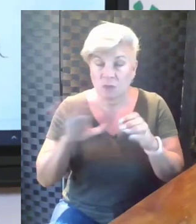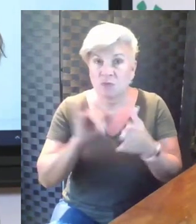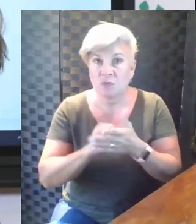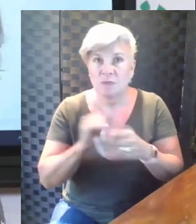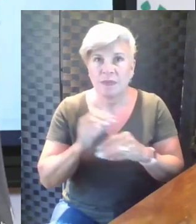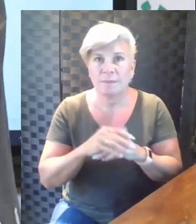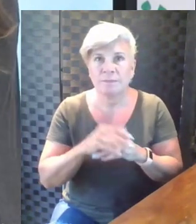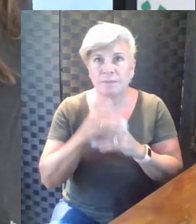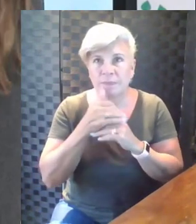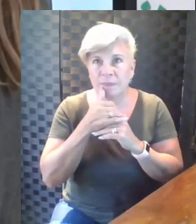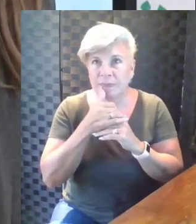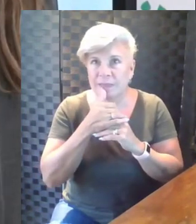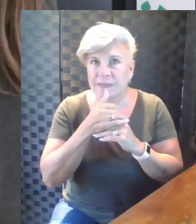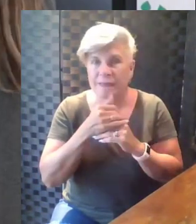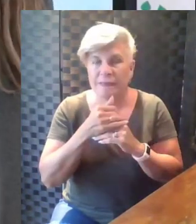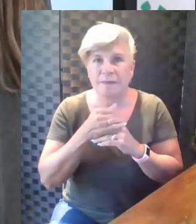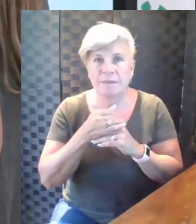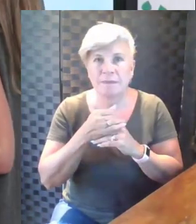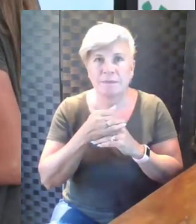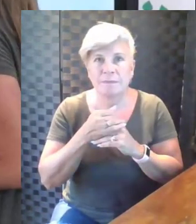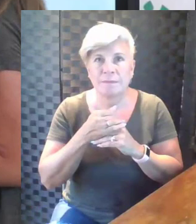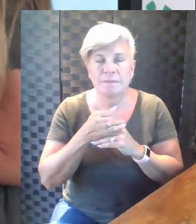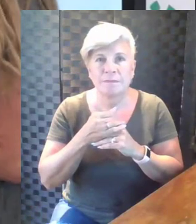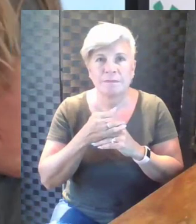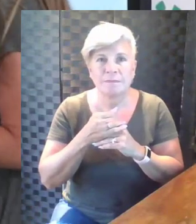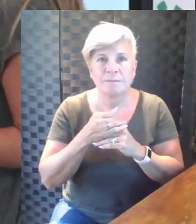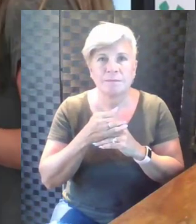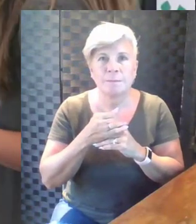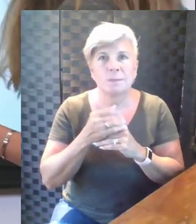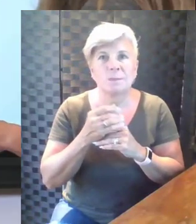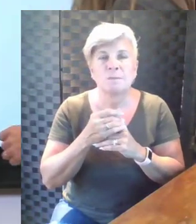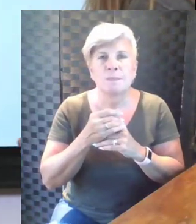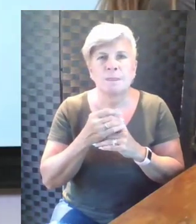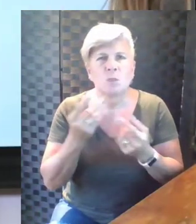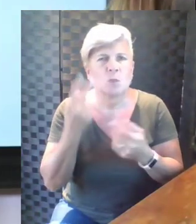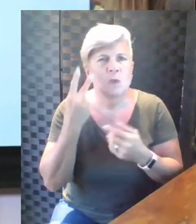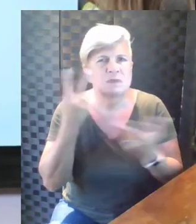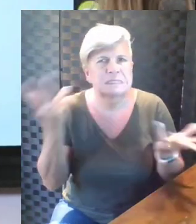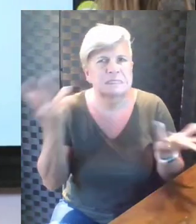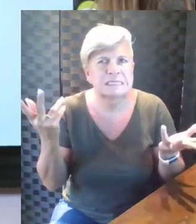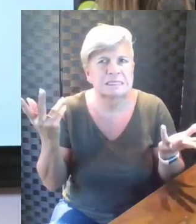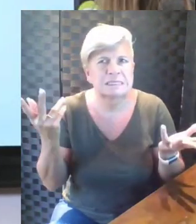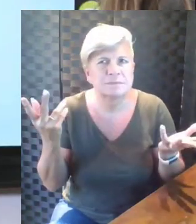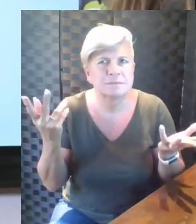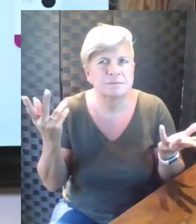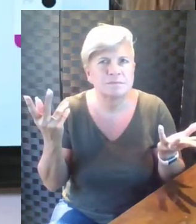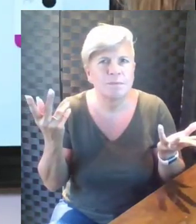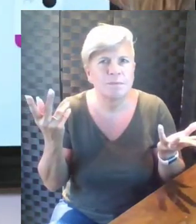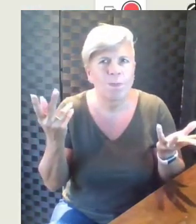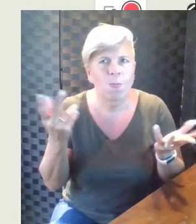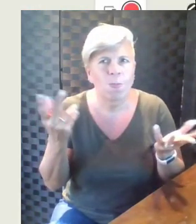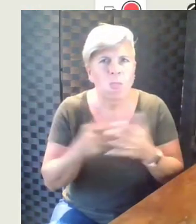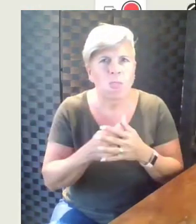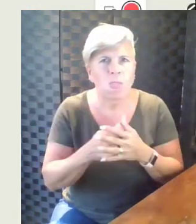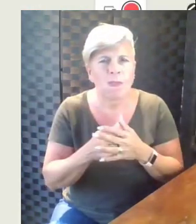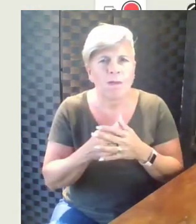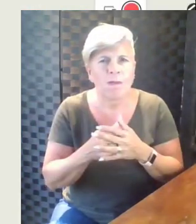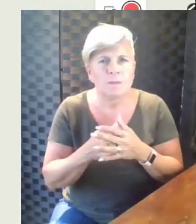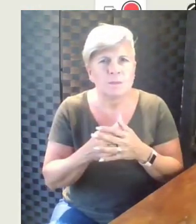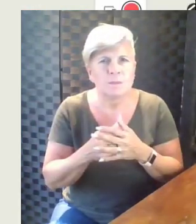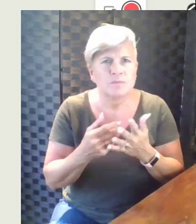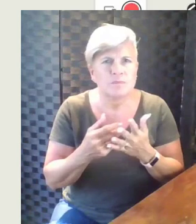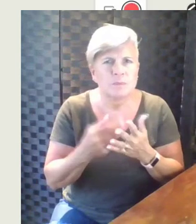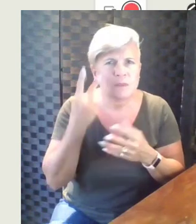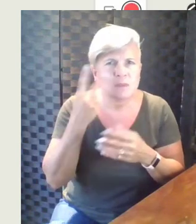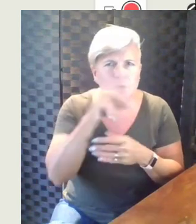that. So let's fix my screen here. All right, so what do you see? So take just a second while I get my board ready and